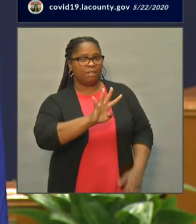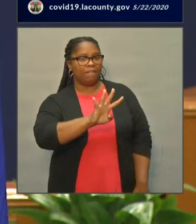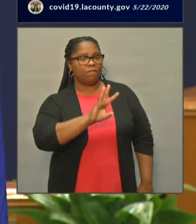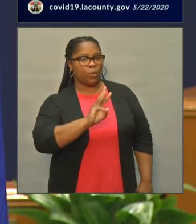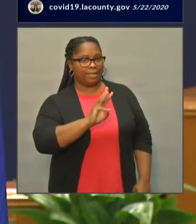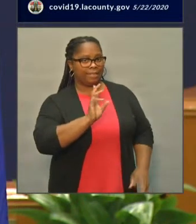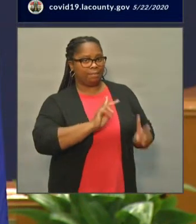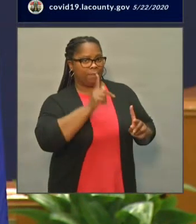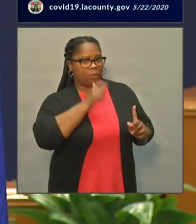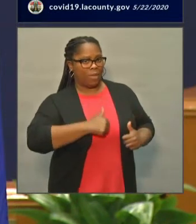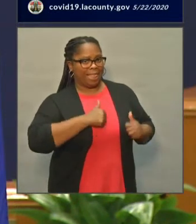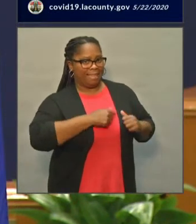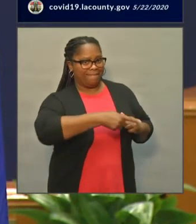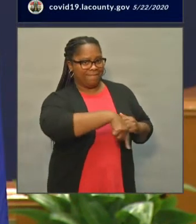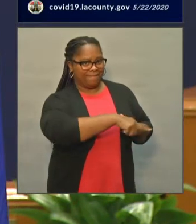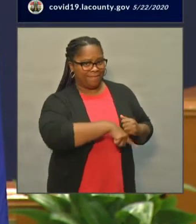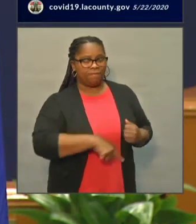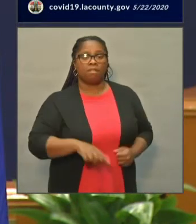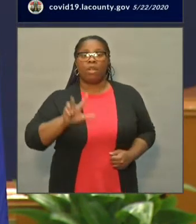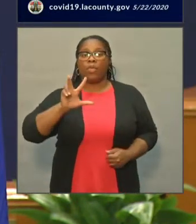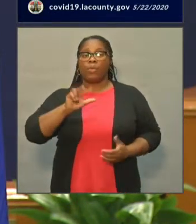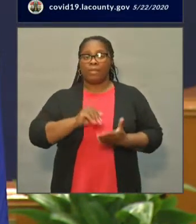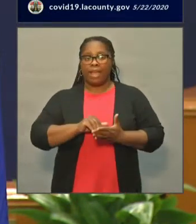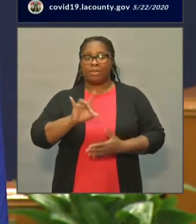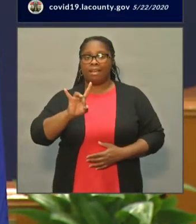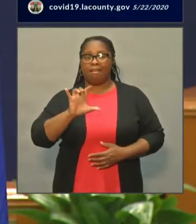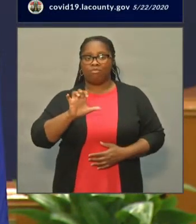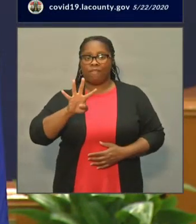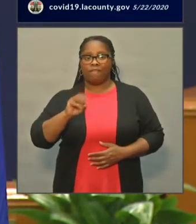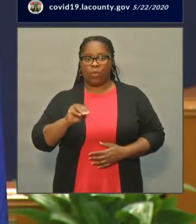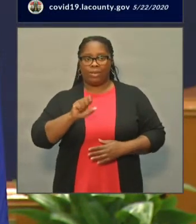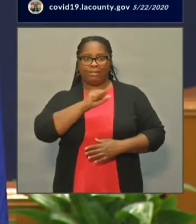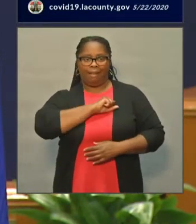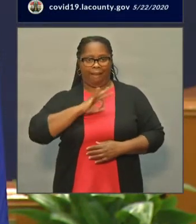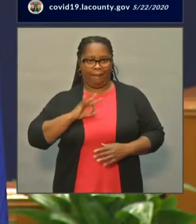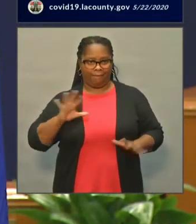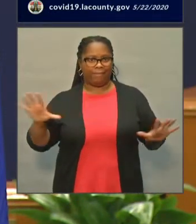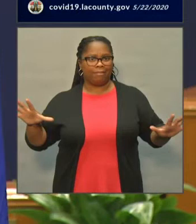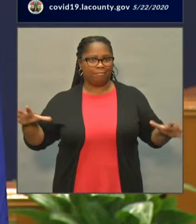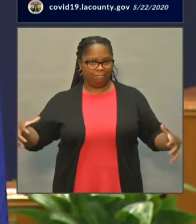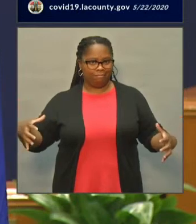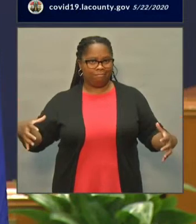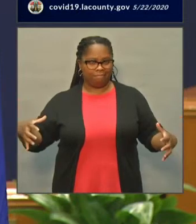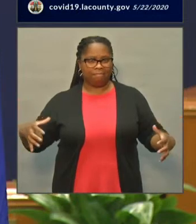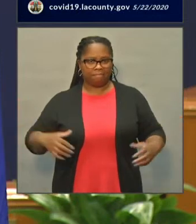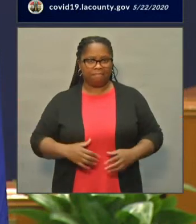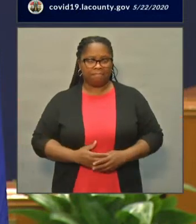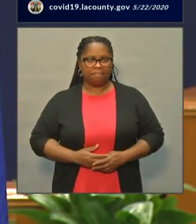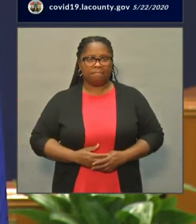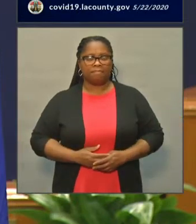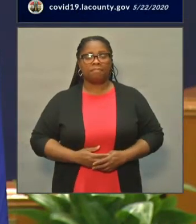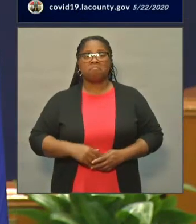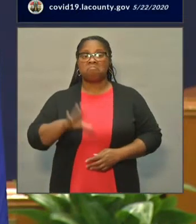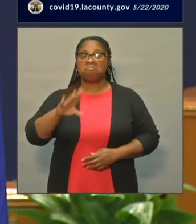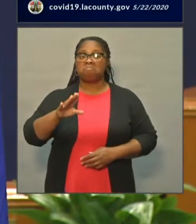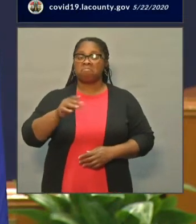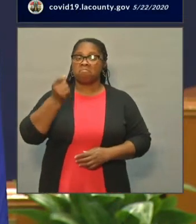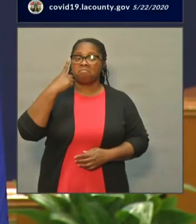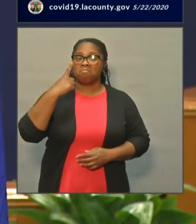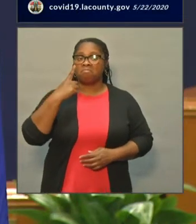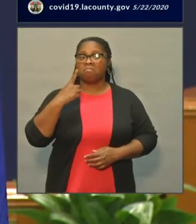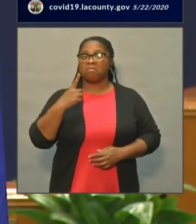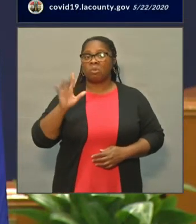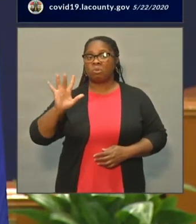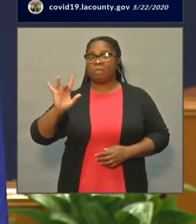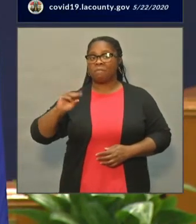7,046 residents and 3,840 staff. And I do want to note that a quarter of our cases